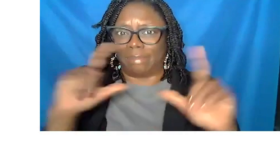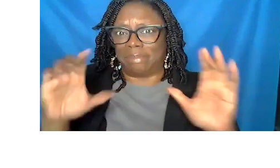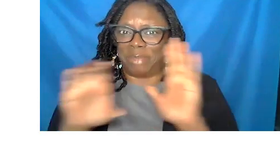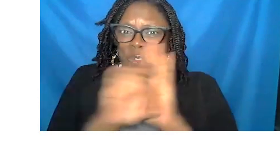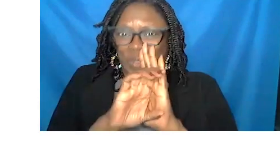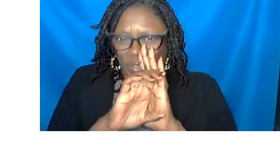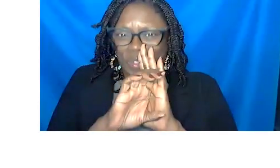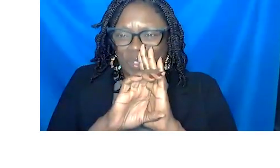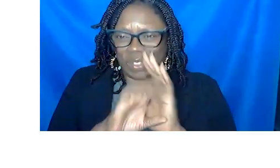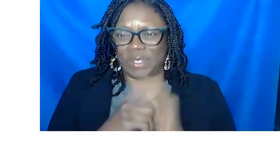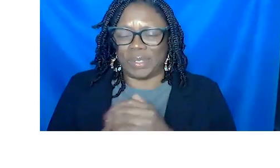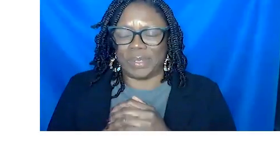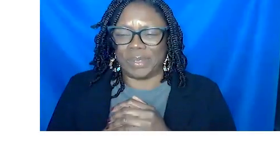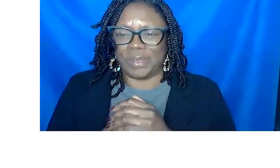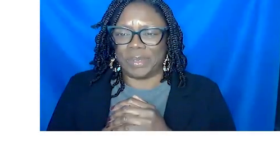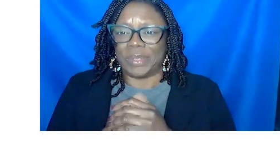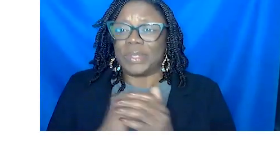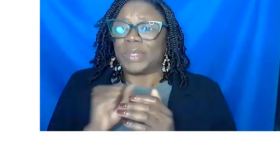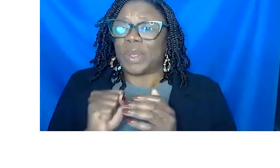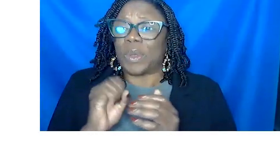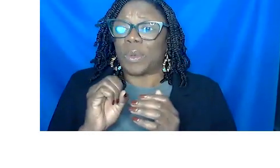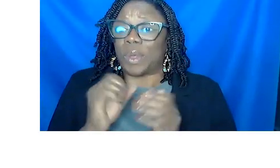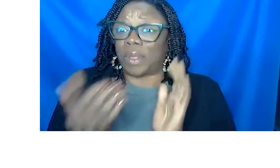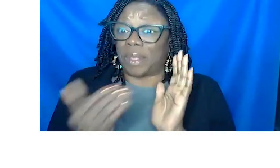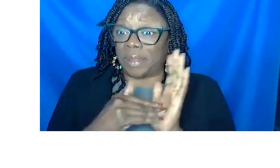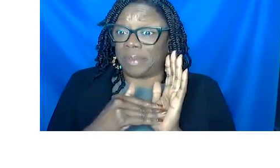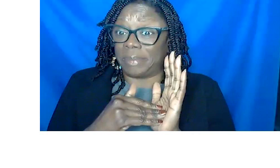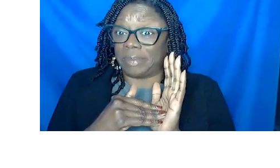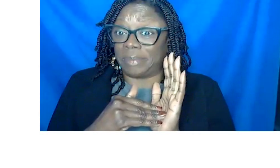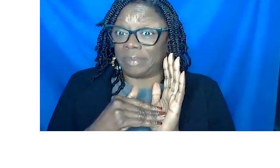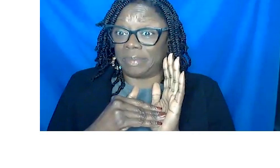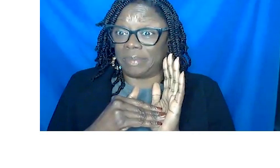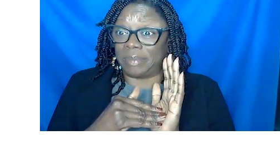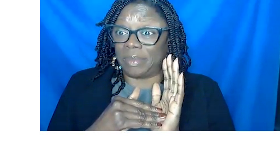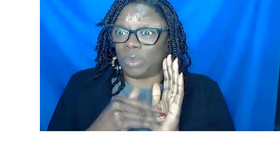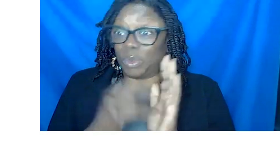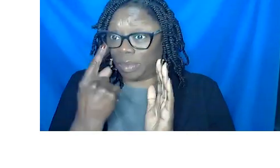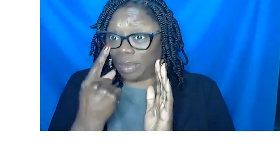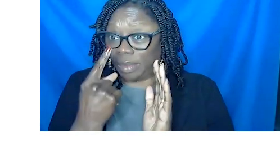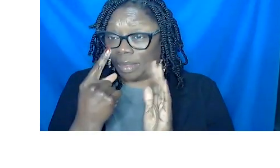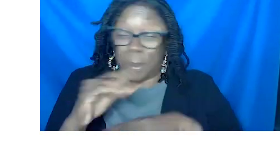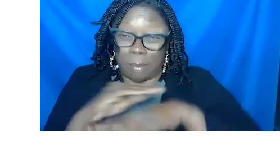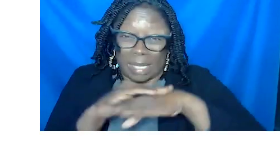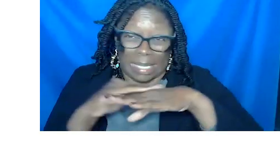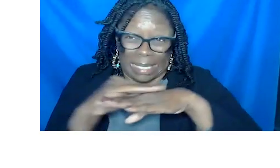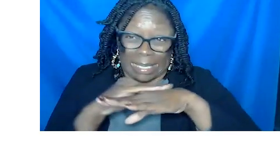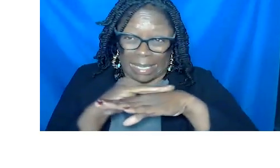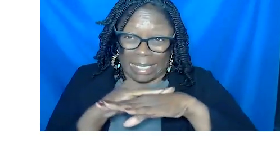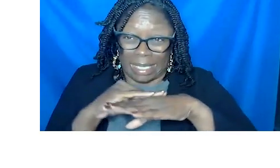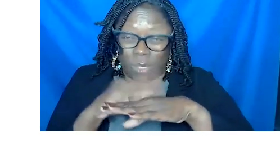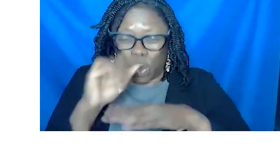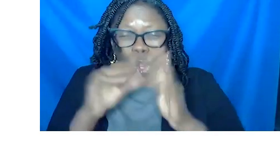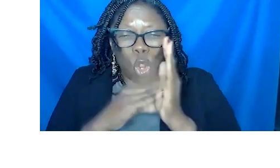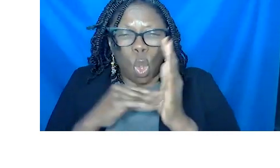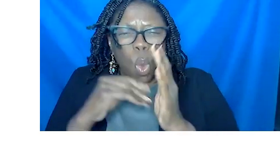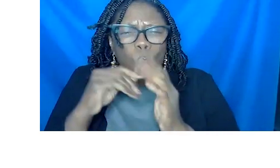platform. So again, then just to kind of understand, at least on a basic level, what it can